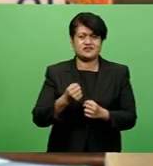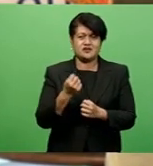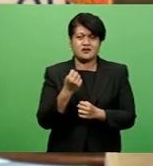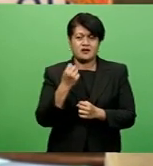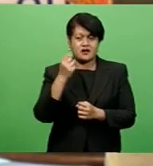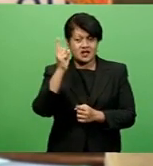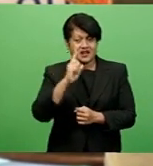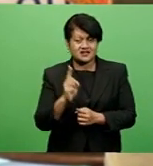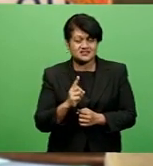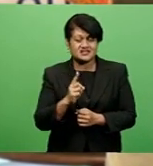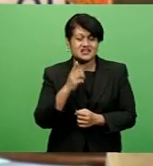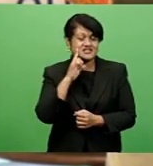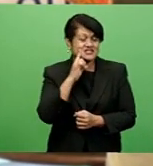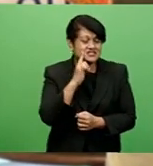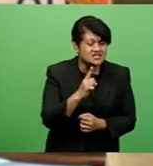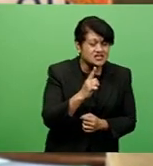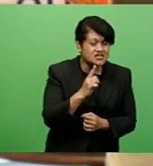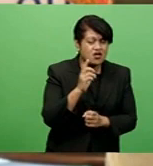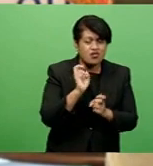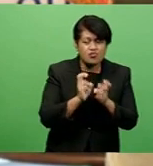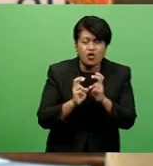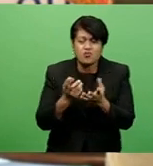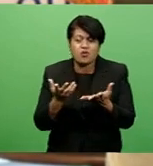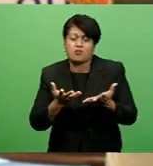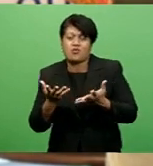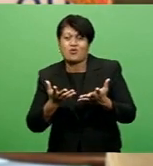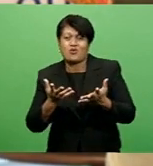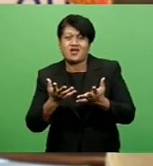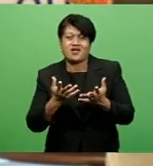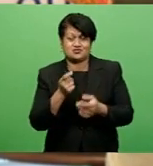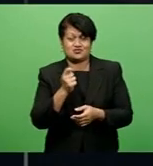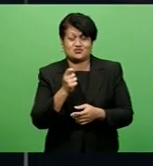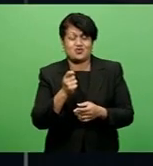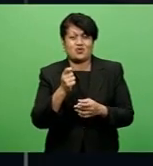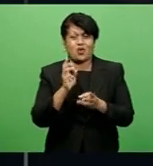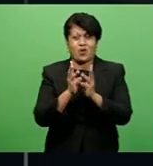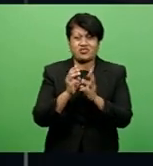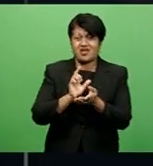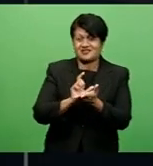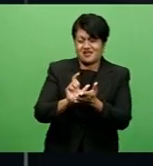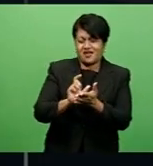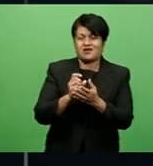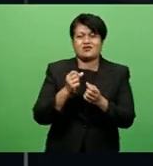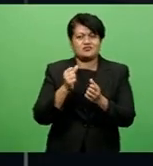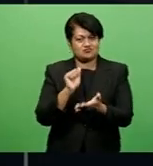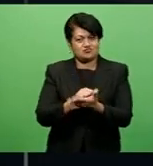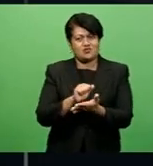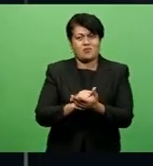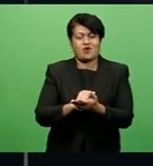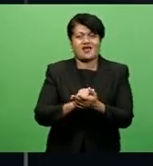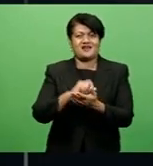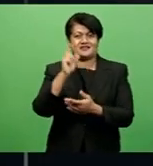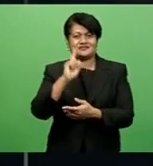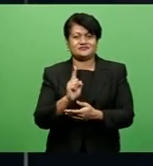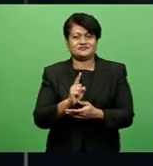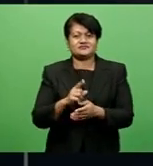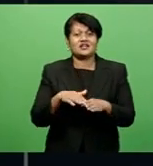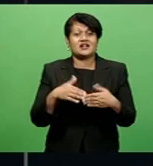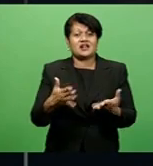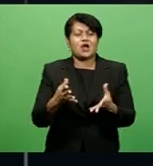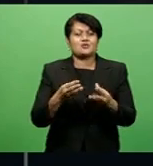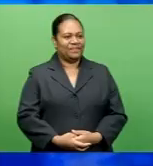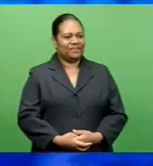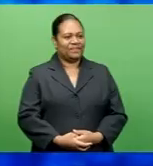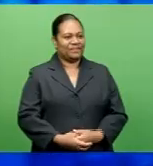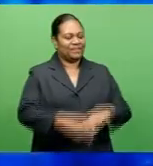the problems and attending to them as soon as the weather clears. And time to turn to business now with